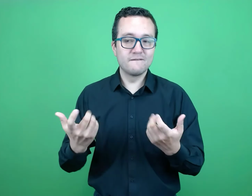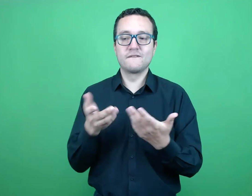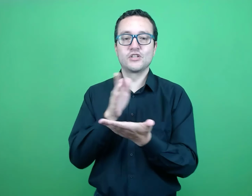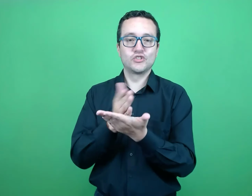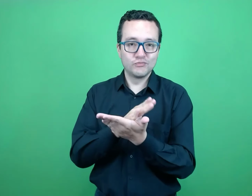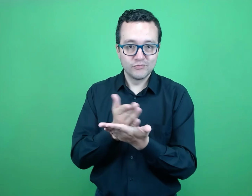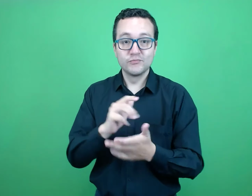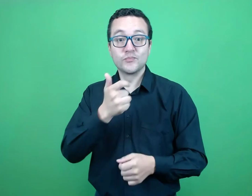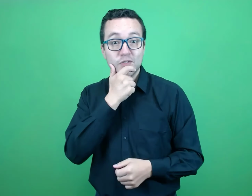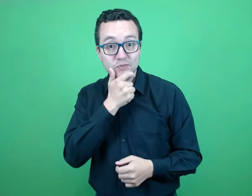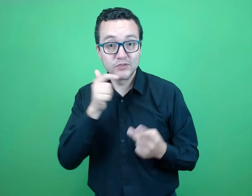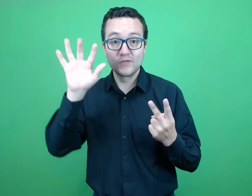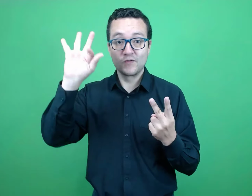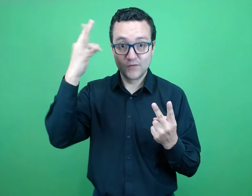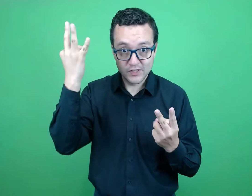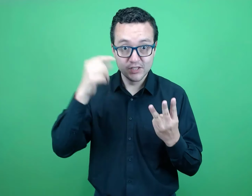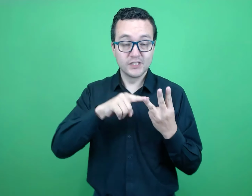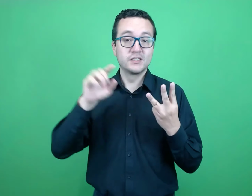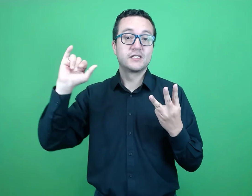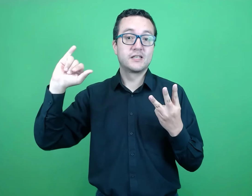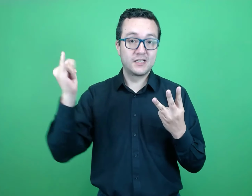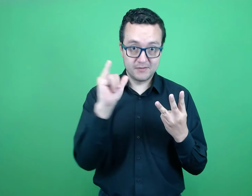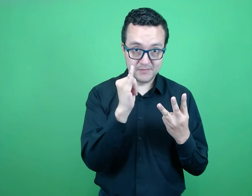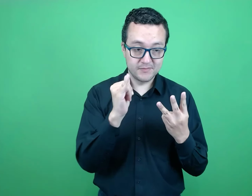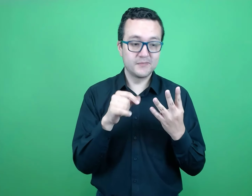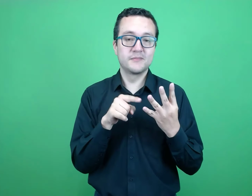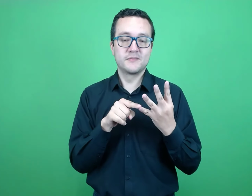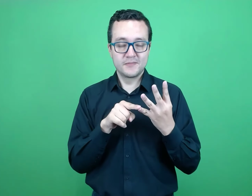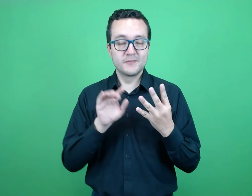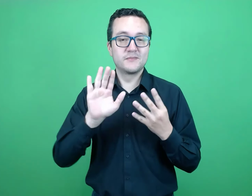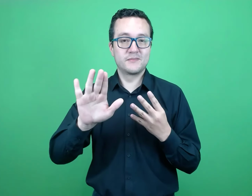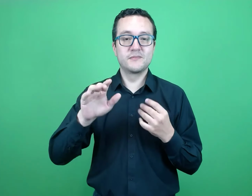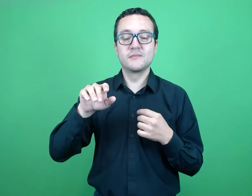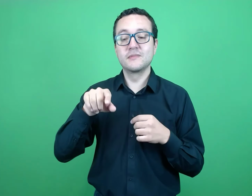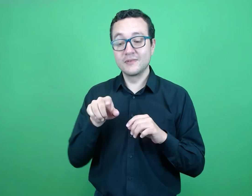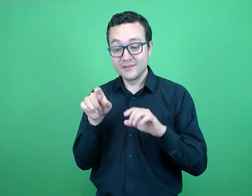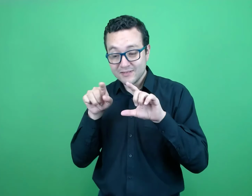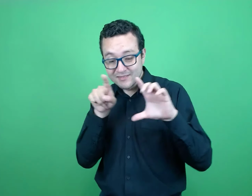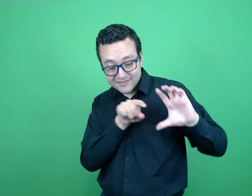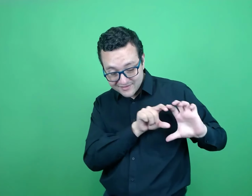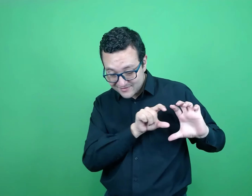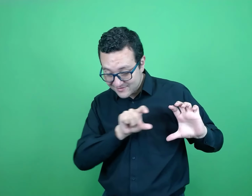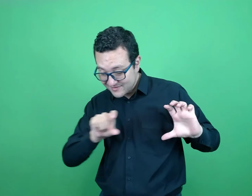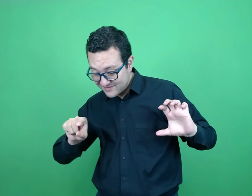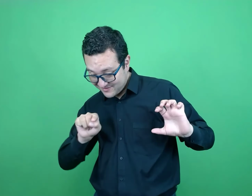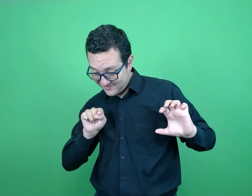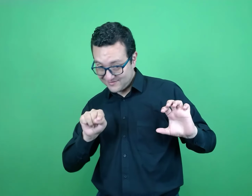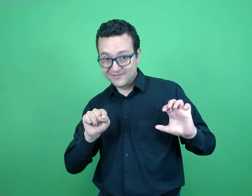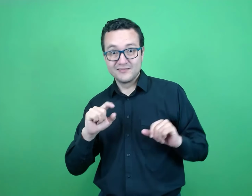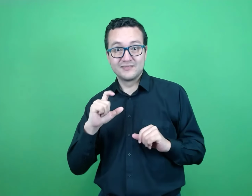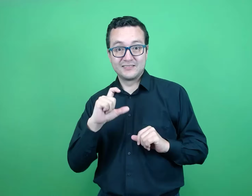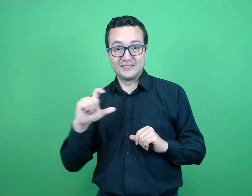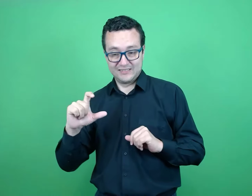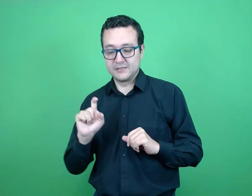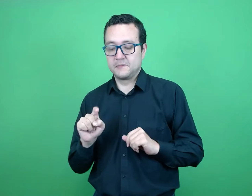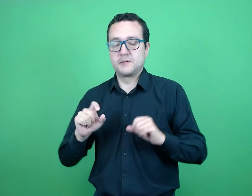Arabic. A CC button on the bottom of your screen in the meeting controls toolbar will enable the closed